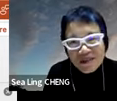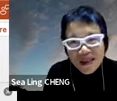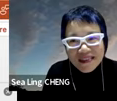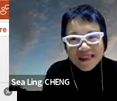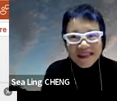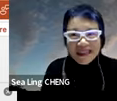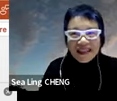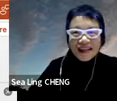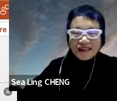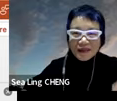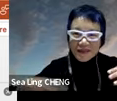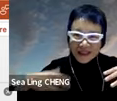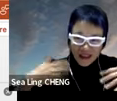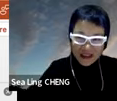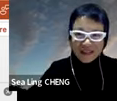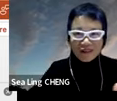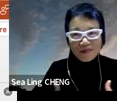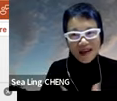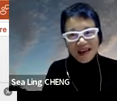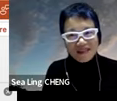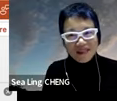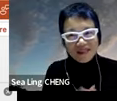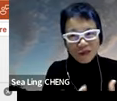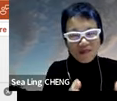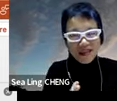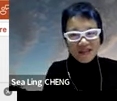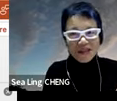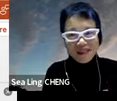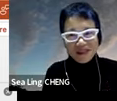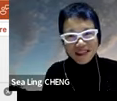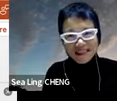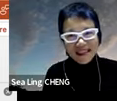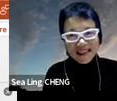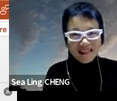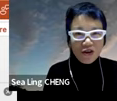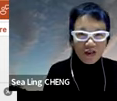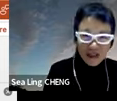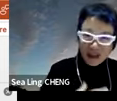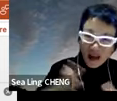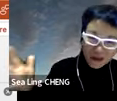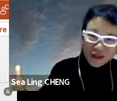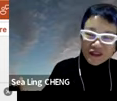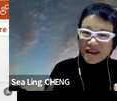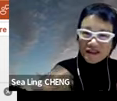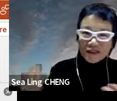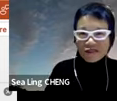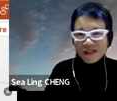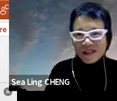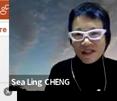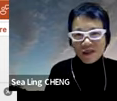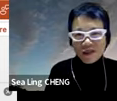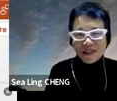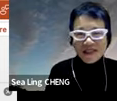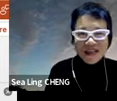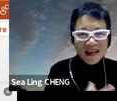medical anthropology. But because of my very rudimentary Korean, I talked a lot with young